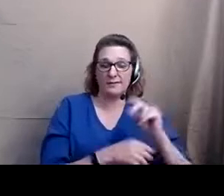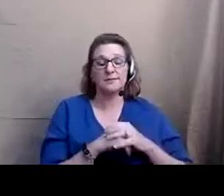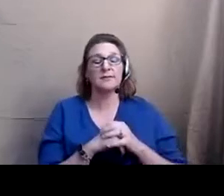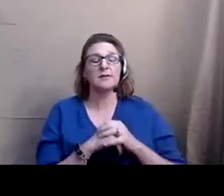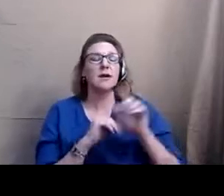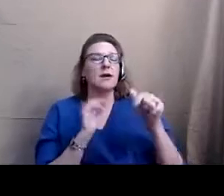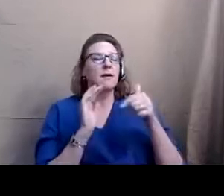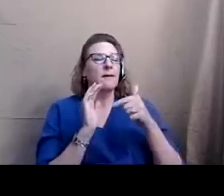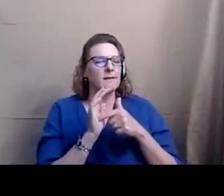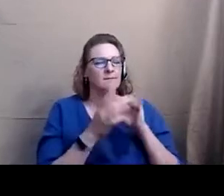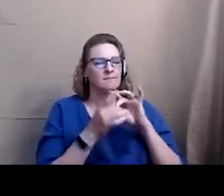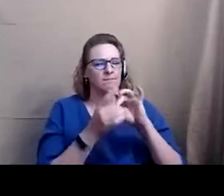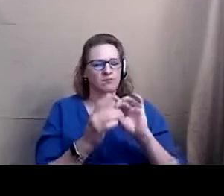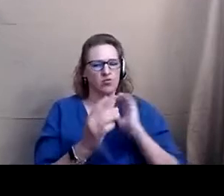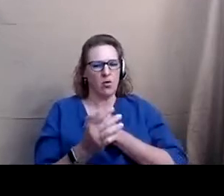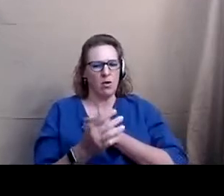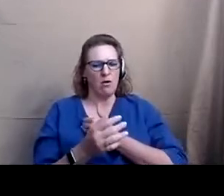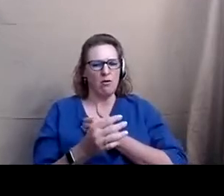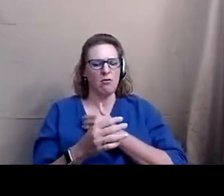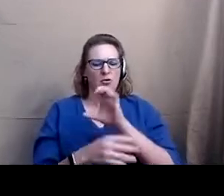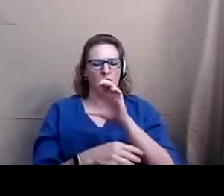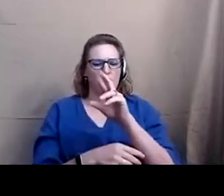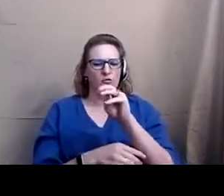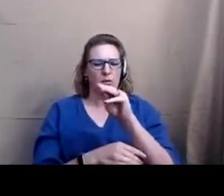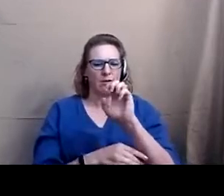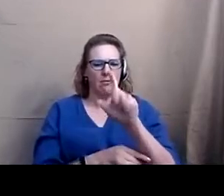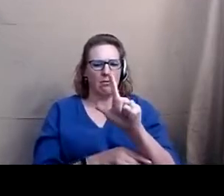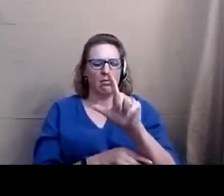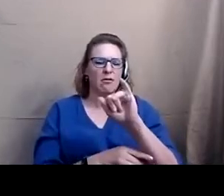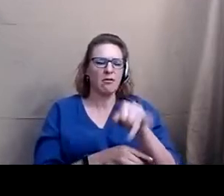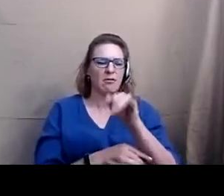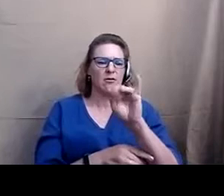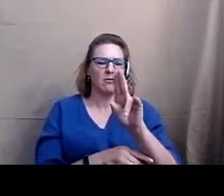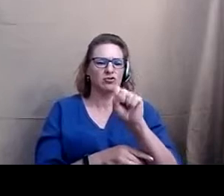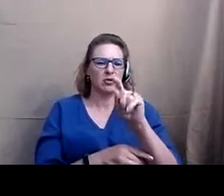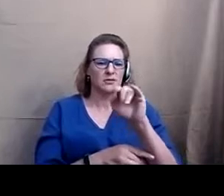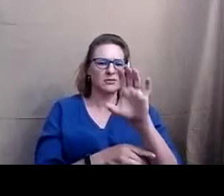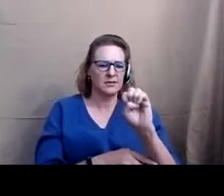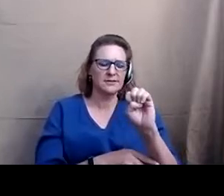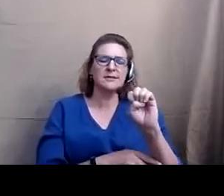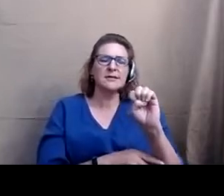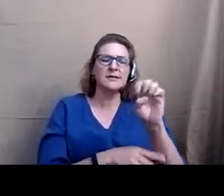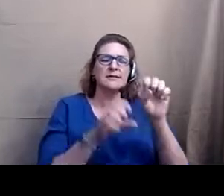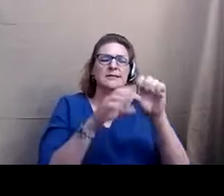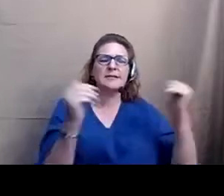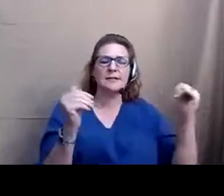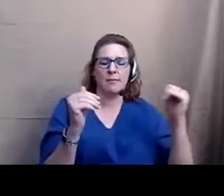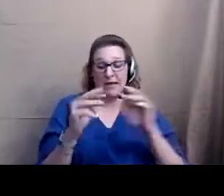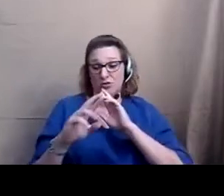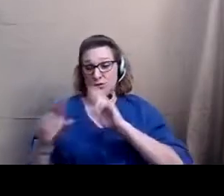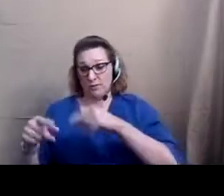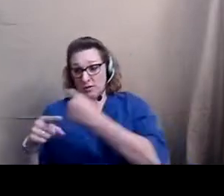question about our criminal justice system, whether it responds to harm adequately, and also what harm